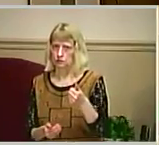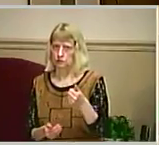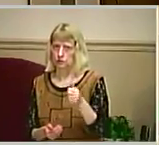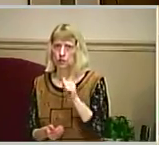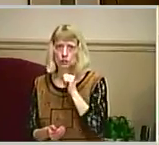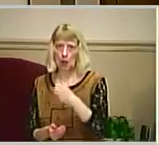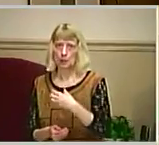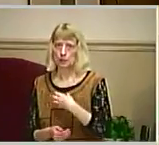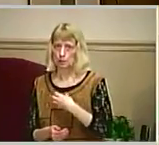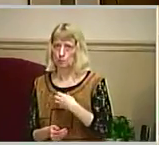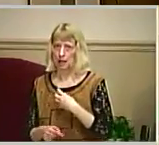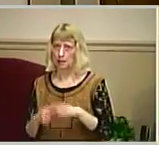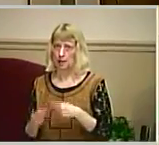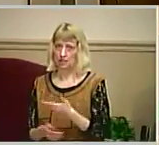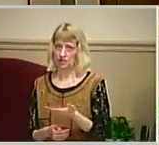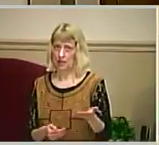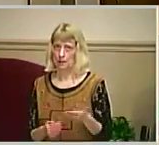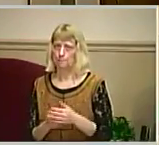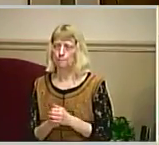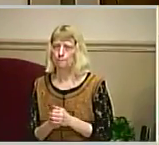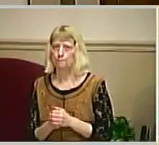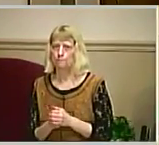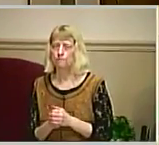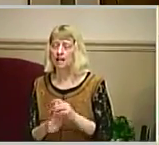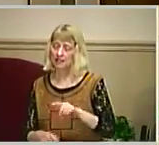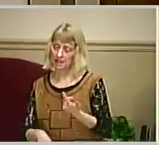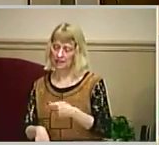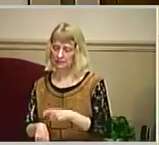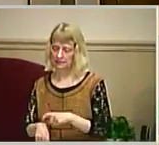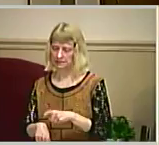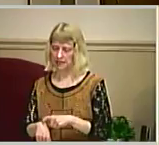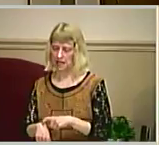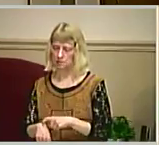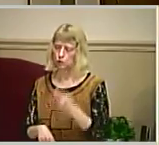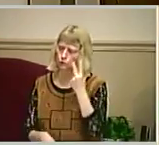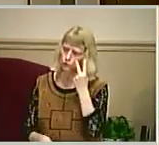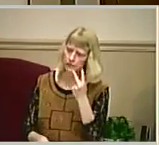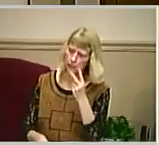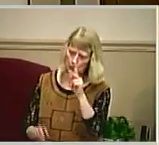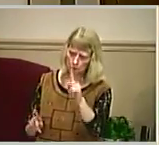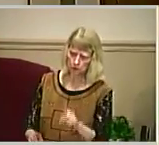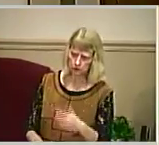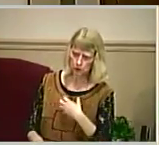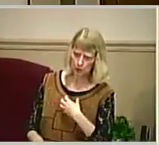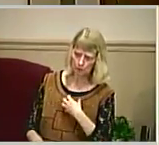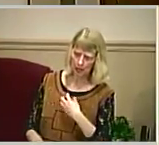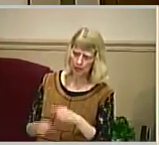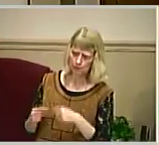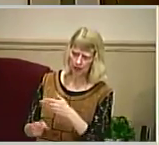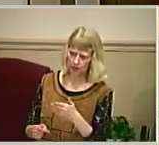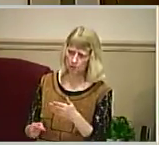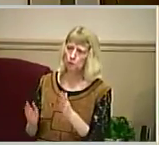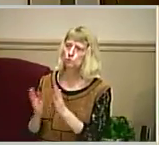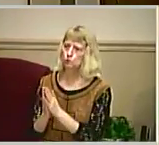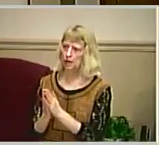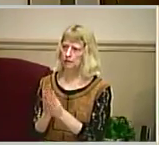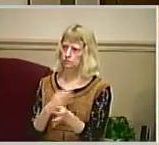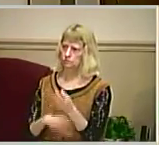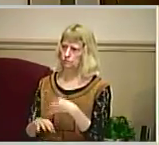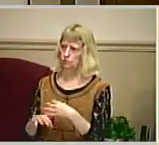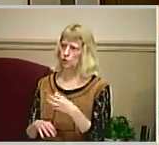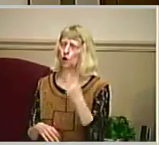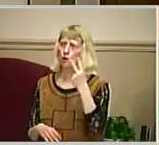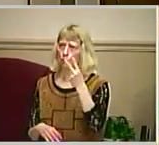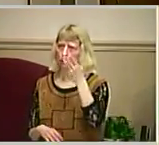to complain about them. So the next time you see a person you want to complain about, pray for them. Watch